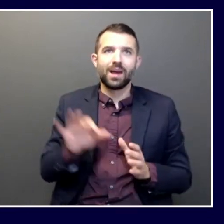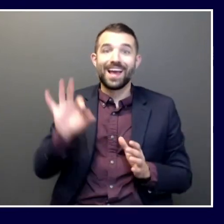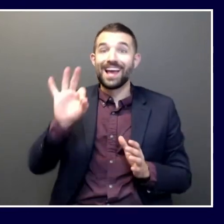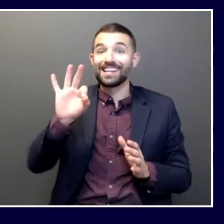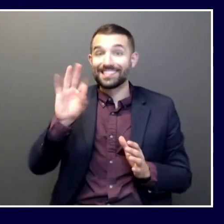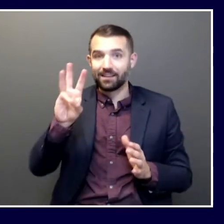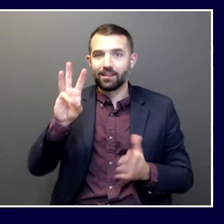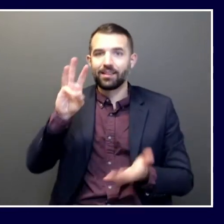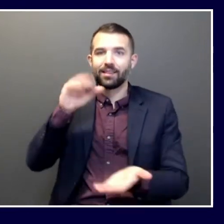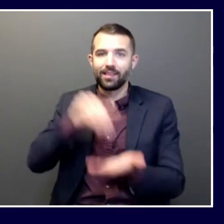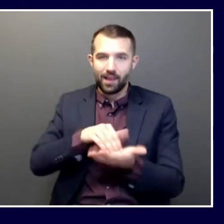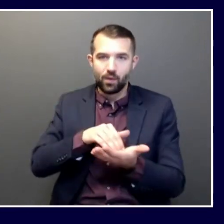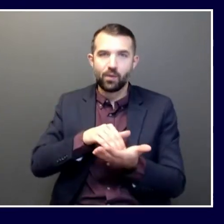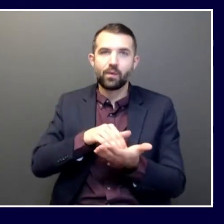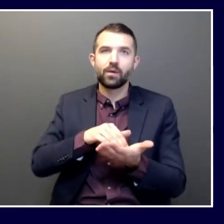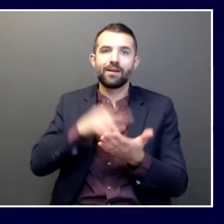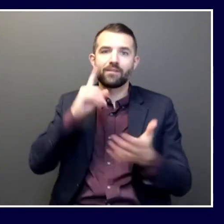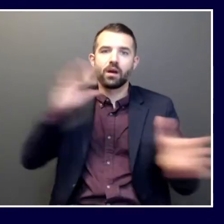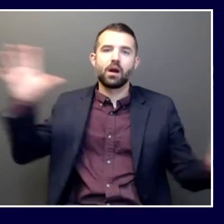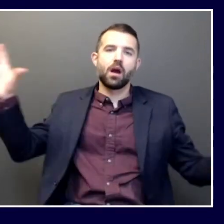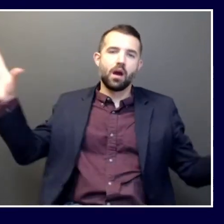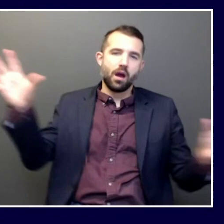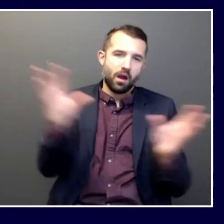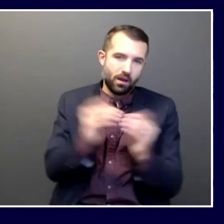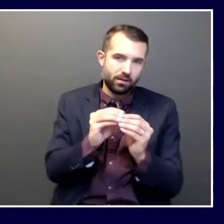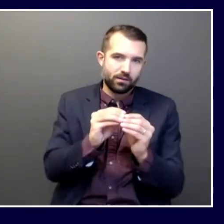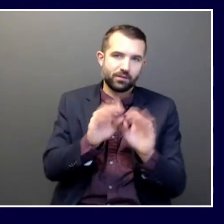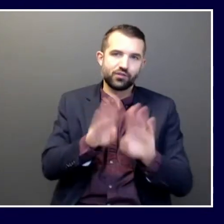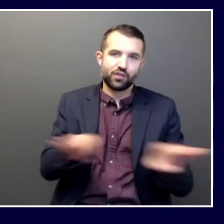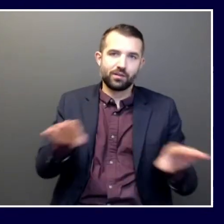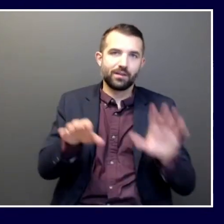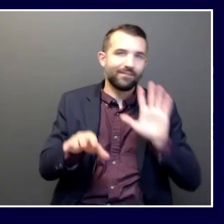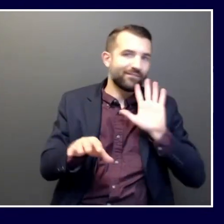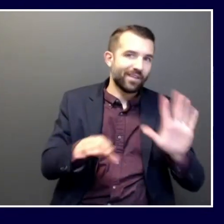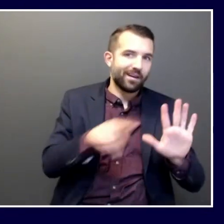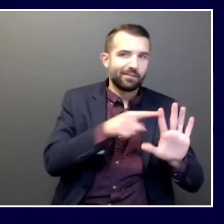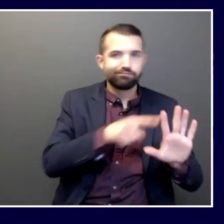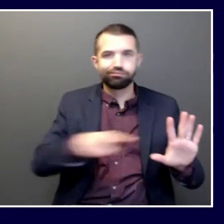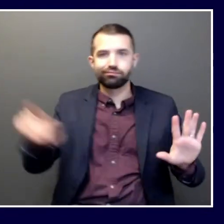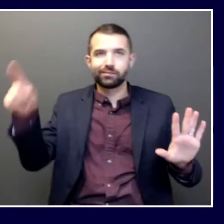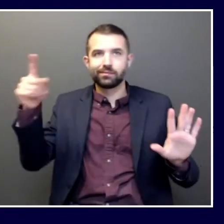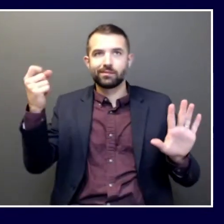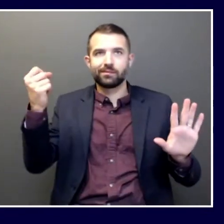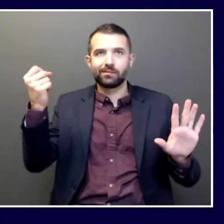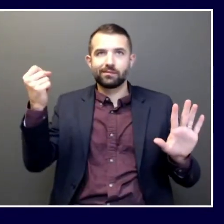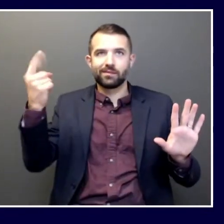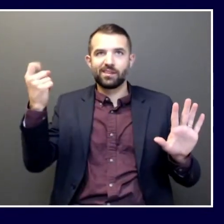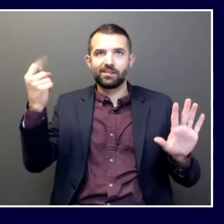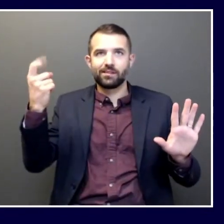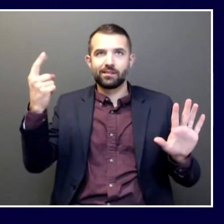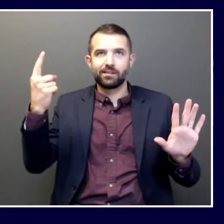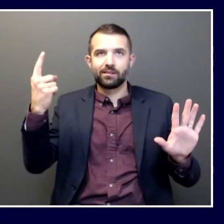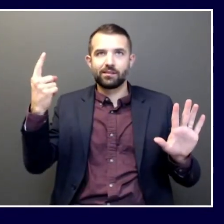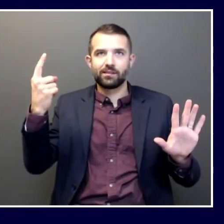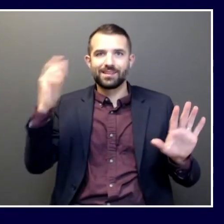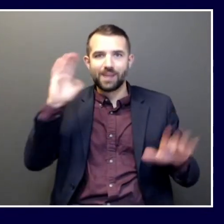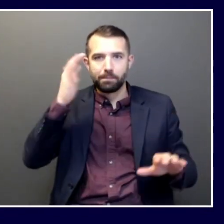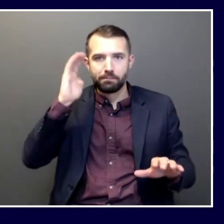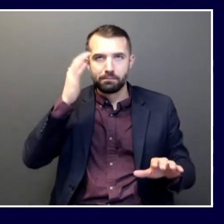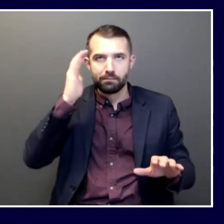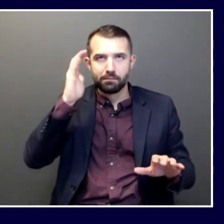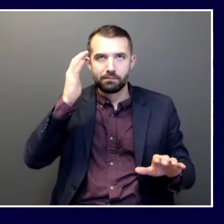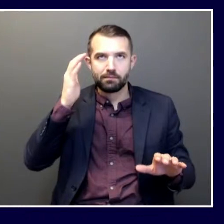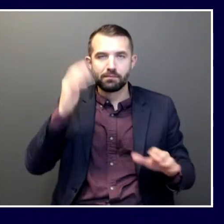kids 5 to 11 beginning next week when we get sufficient numbers to do so. And that is our census number of kids in the state of Maine who are